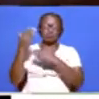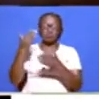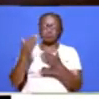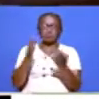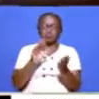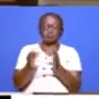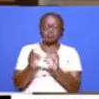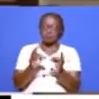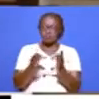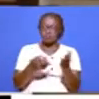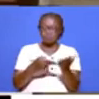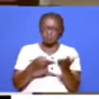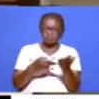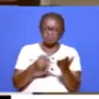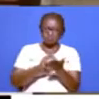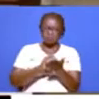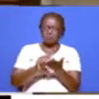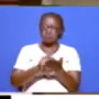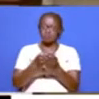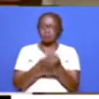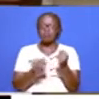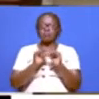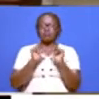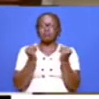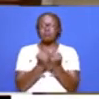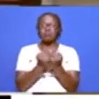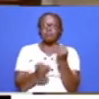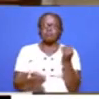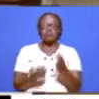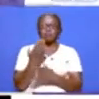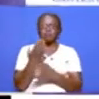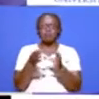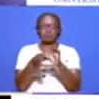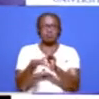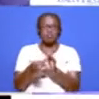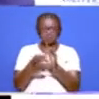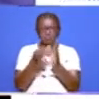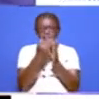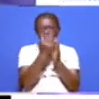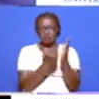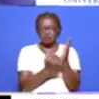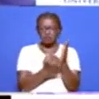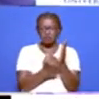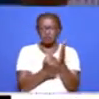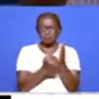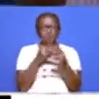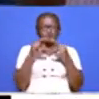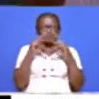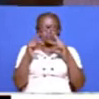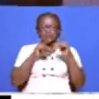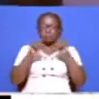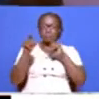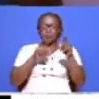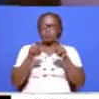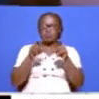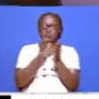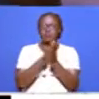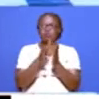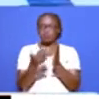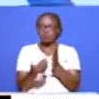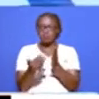Zetech University that will see both institutions launch joint programs in hospitality and tourism, among other